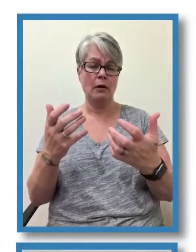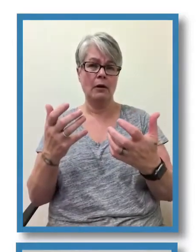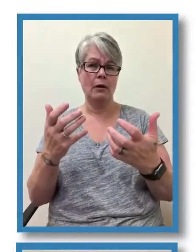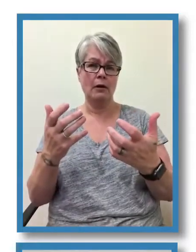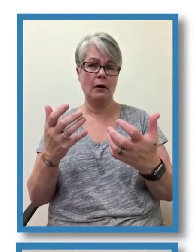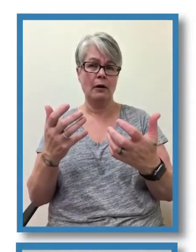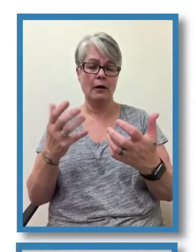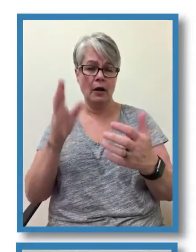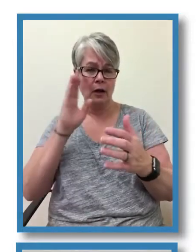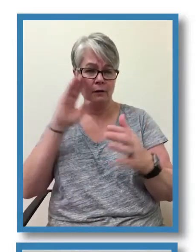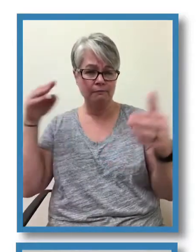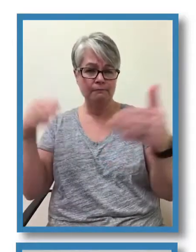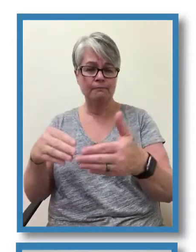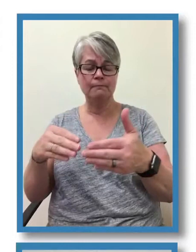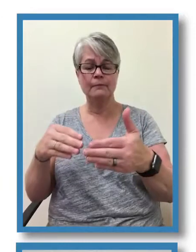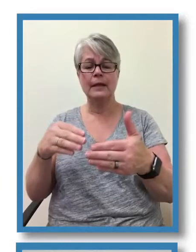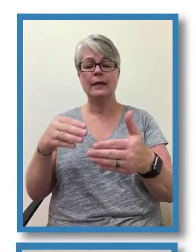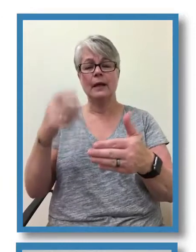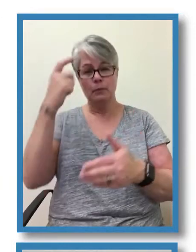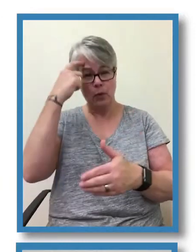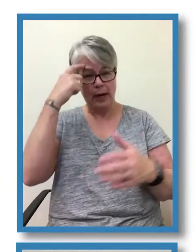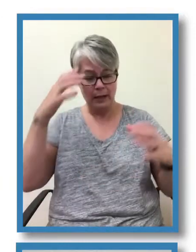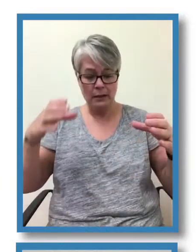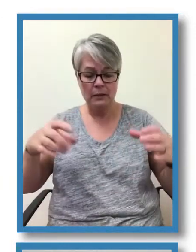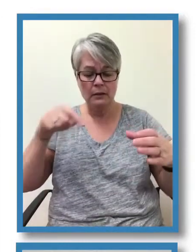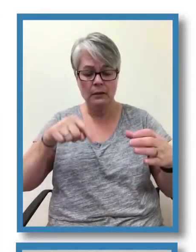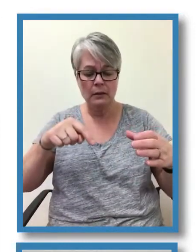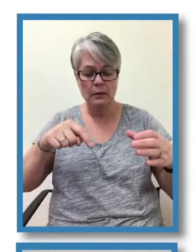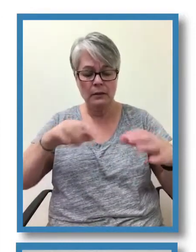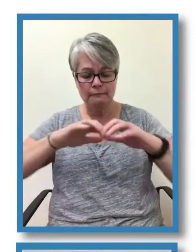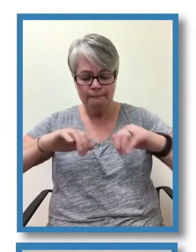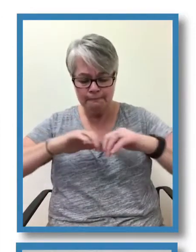artist's rendition of what Alzheimer saw, the